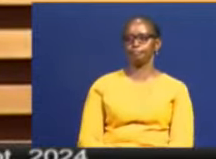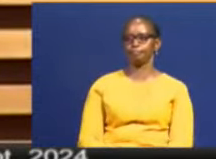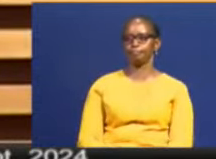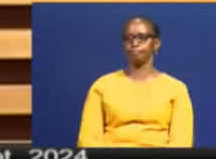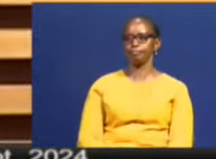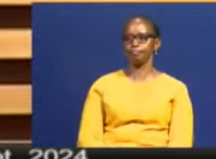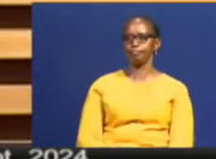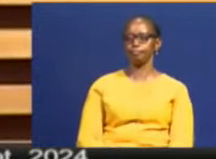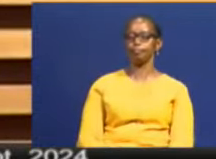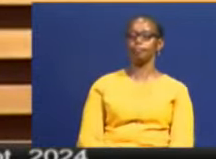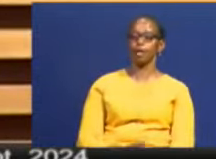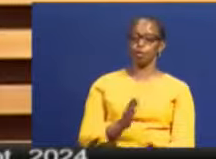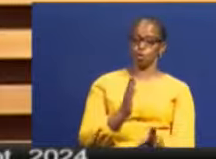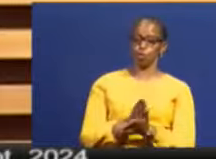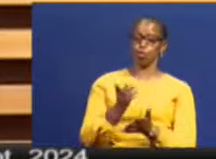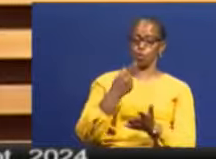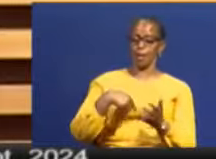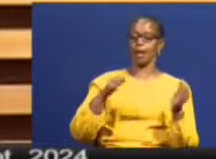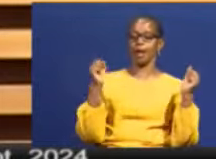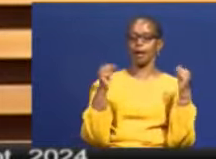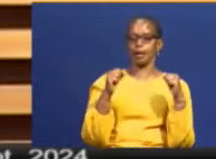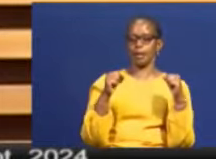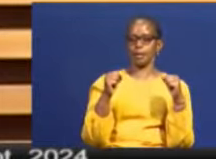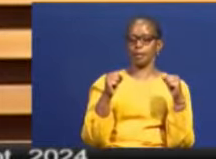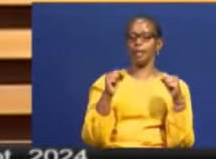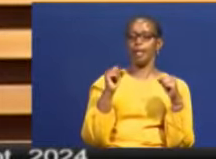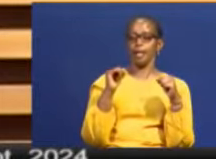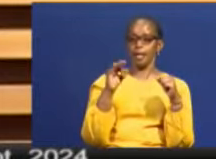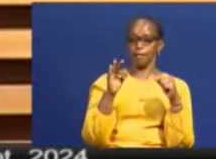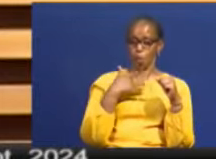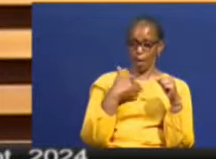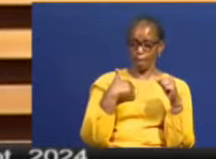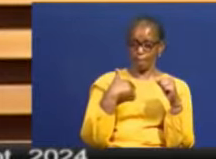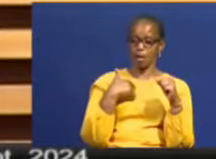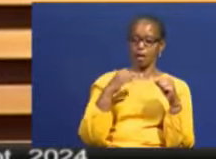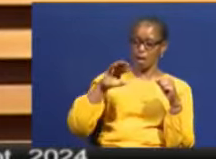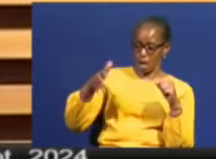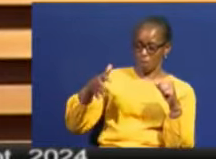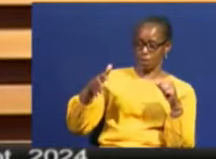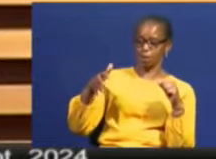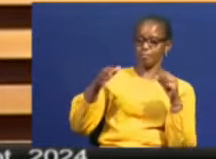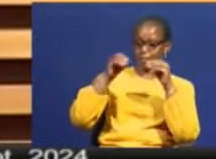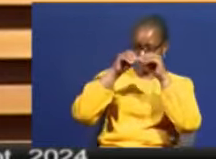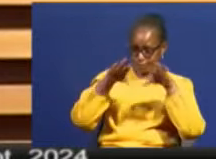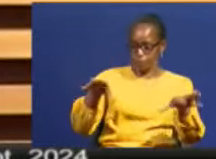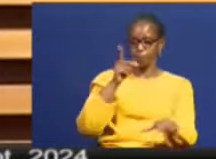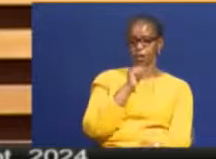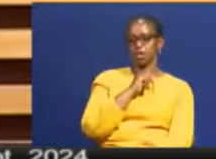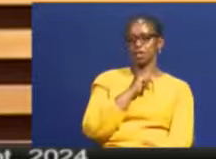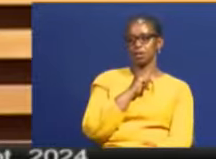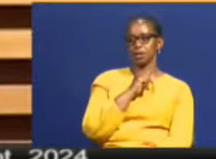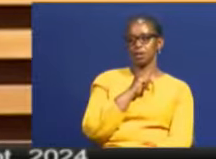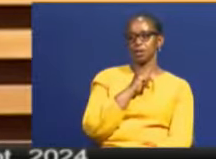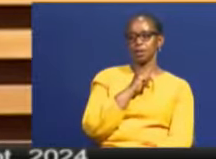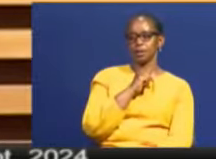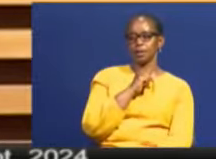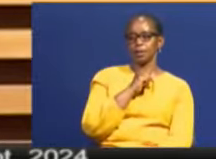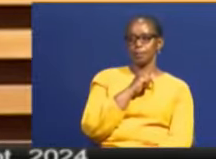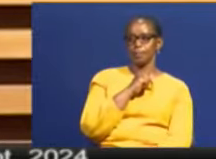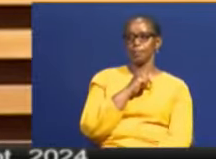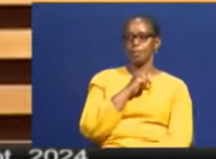agree that even if we have devolved units called counties, the devolved units called counties